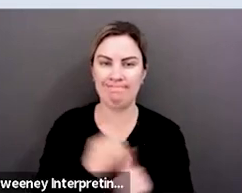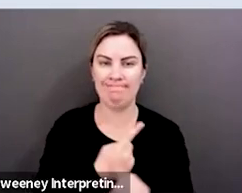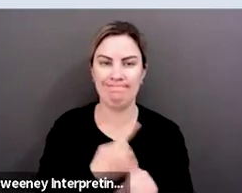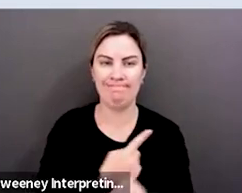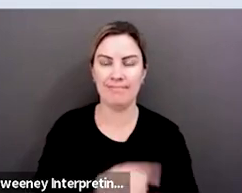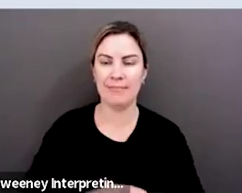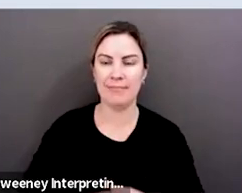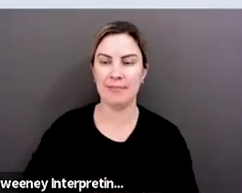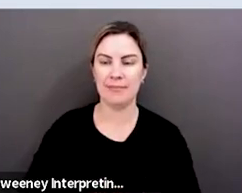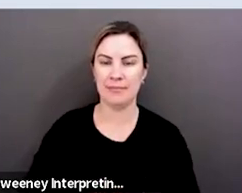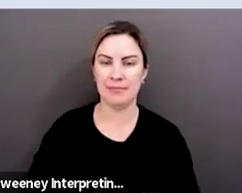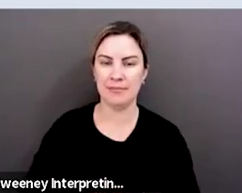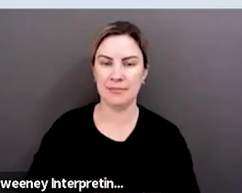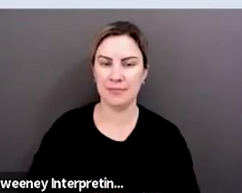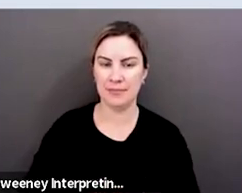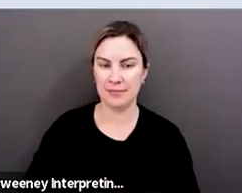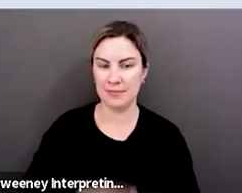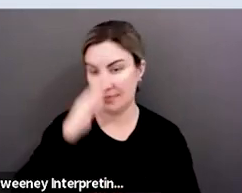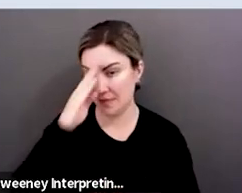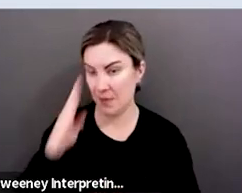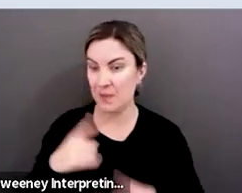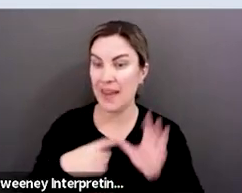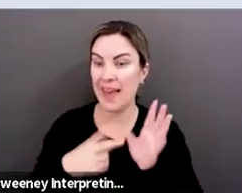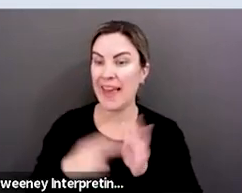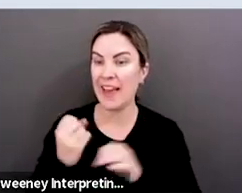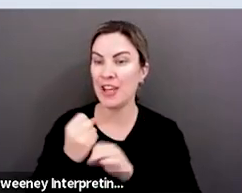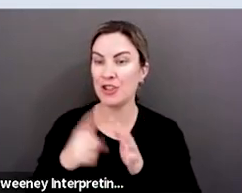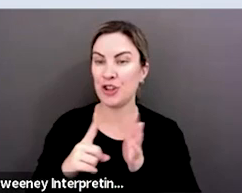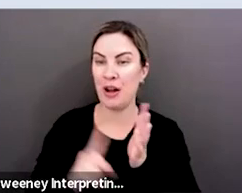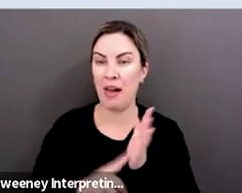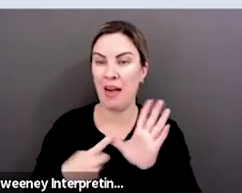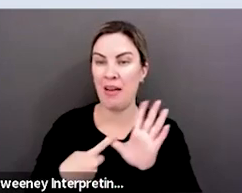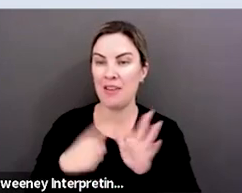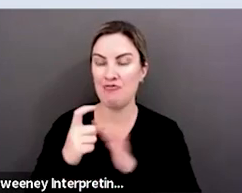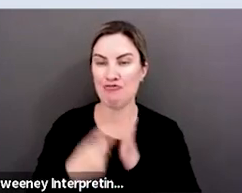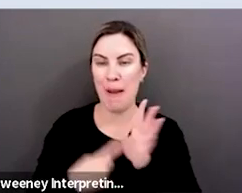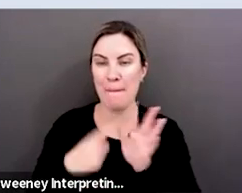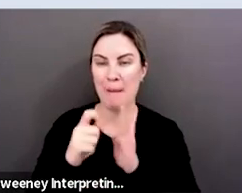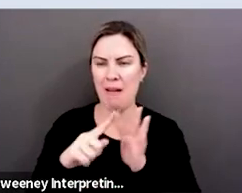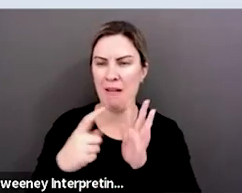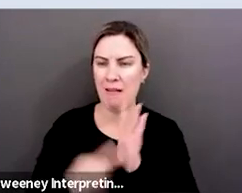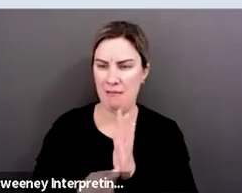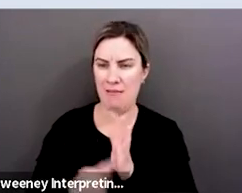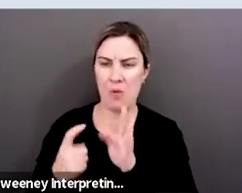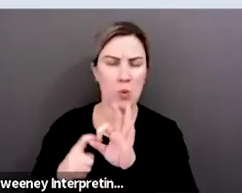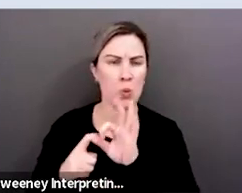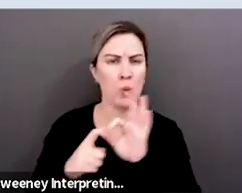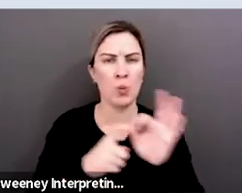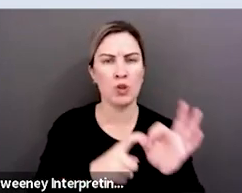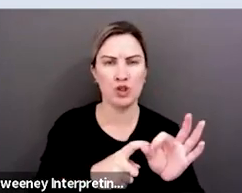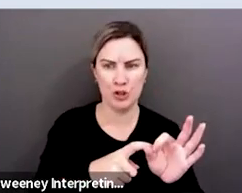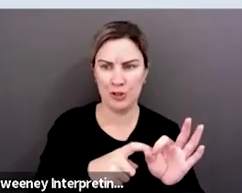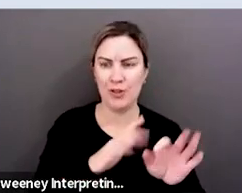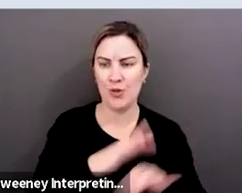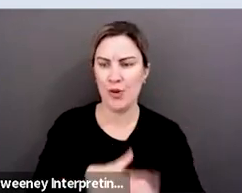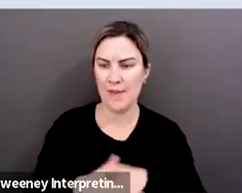So hello, Angela Draper, your question has made it to the top. So Angela's got a question about how this kind